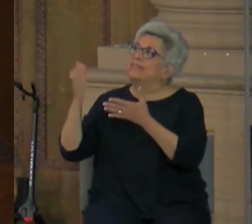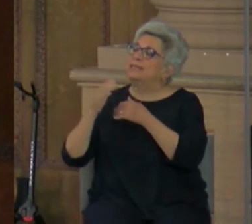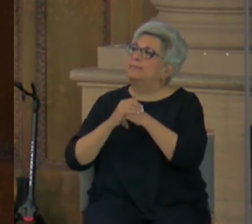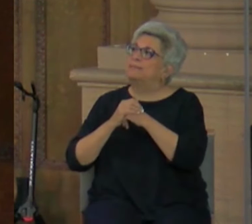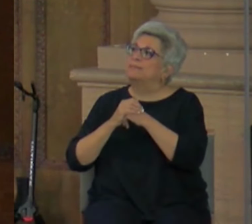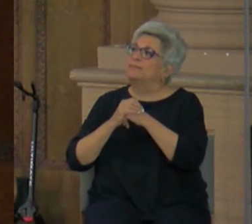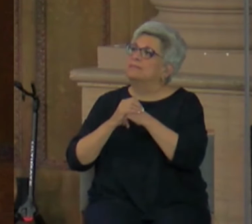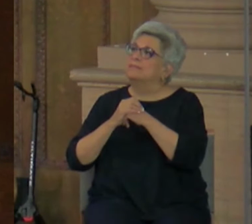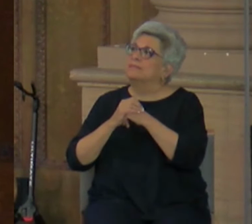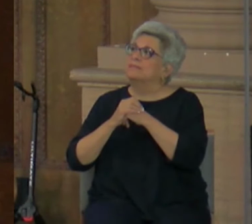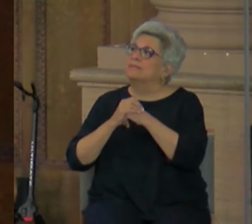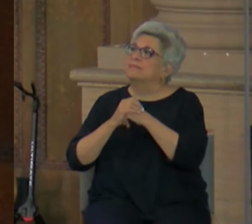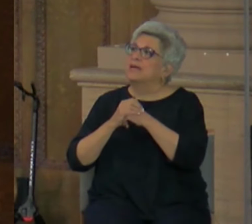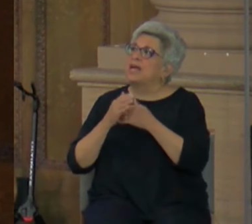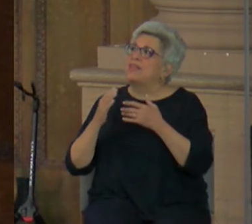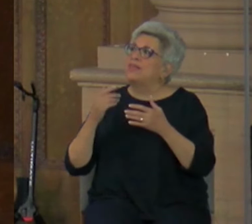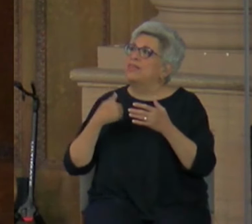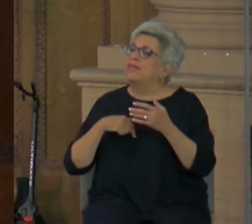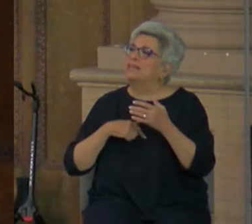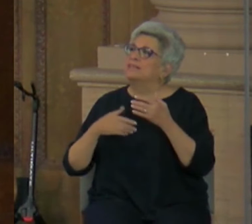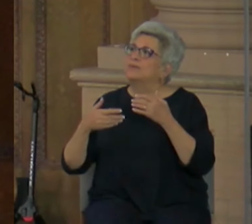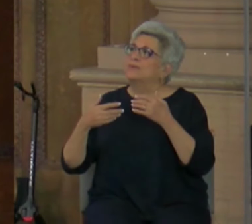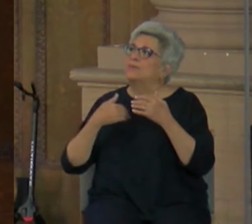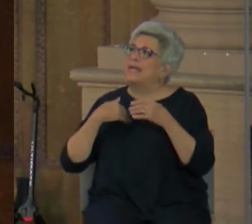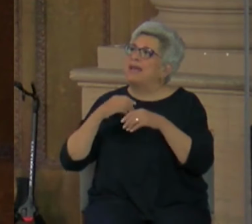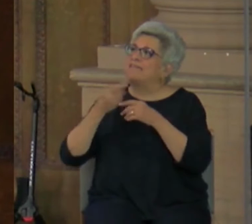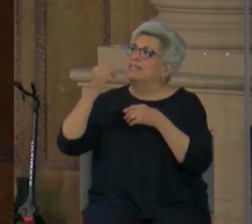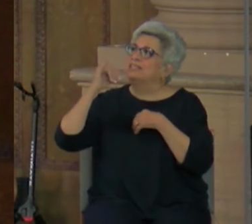what we have in eternity is nothing but that new life.